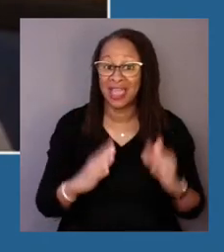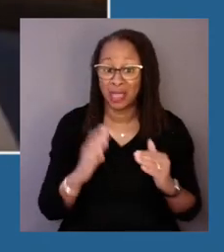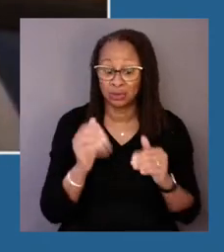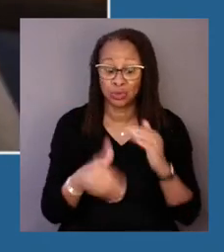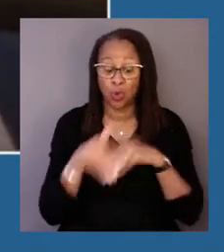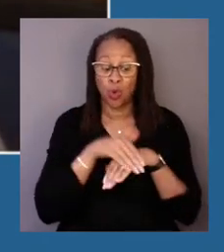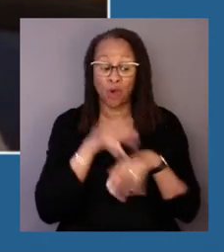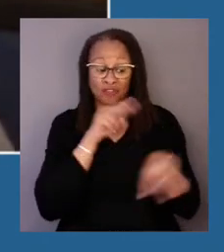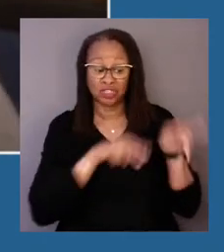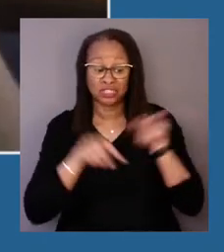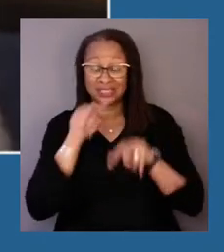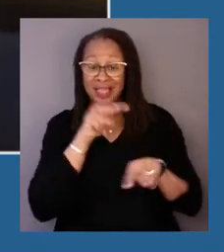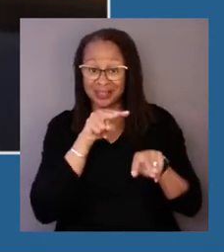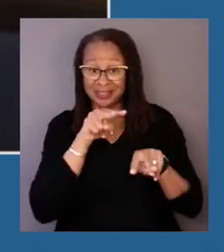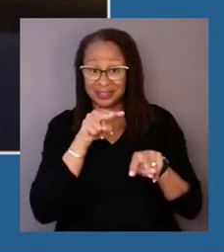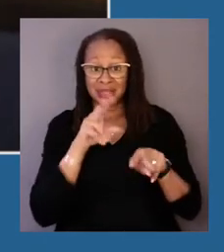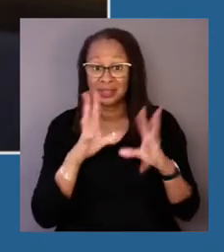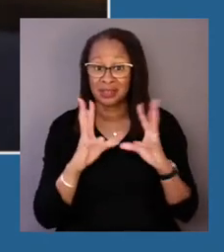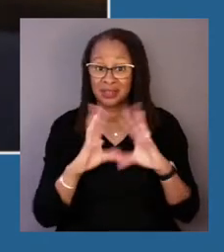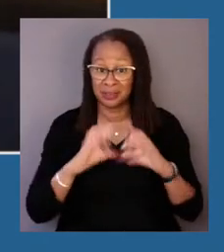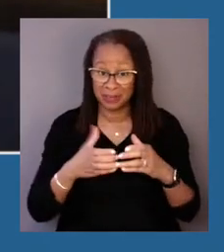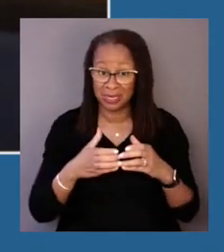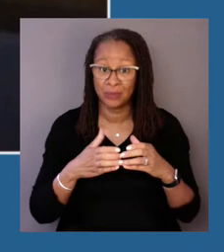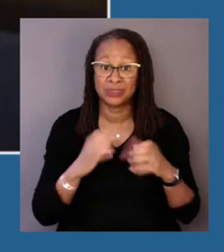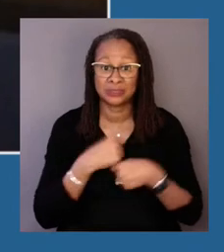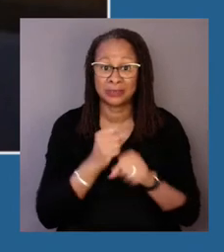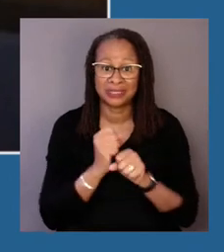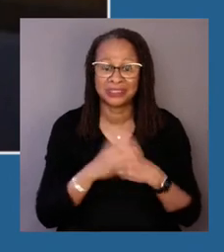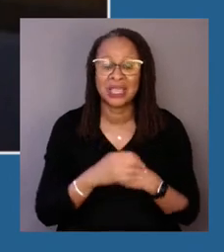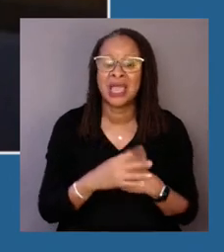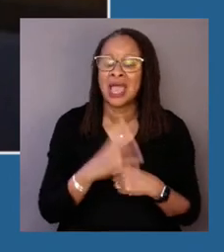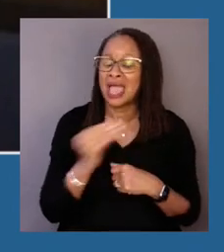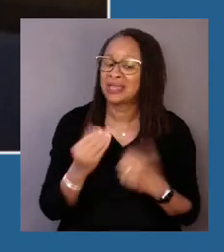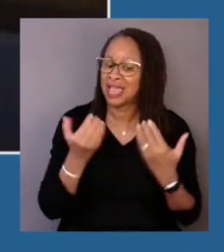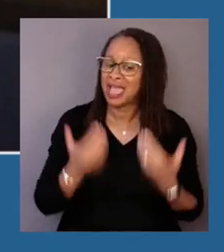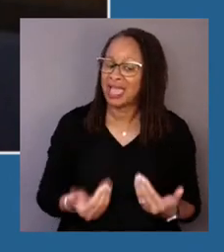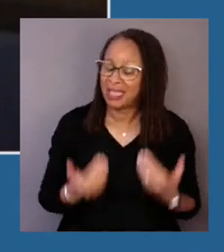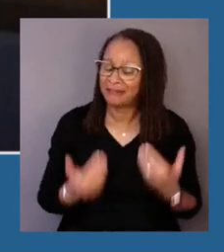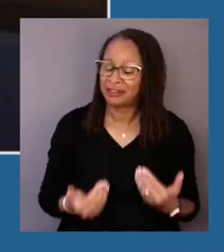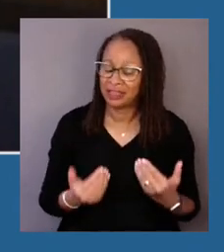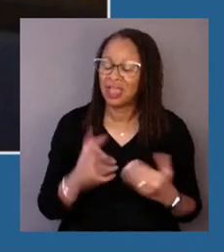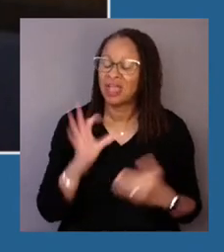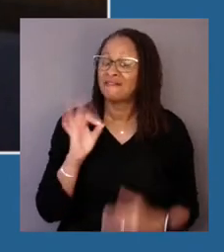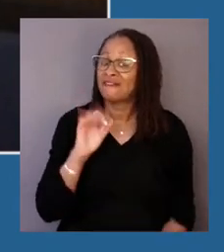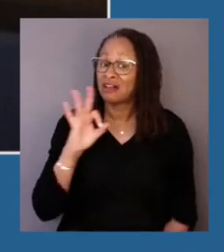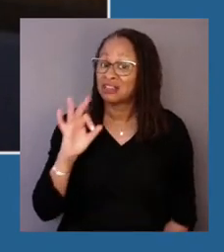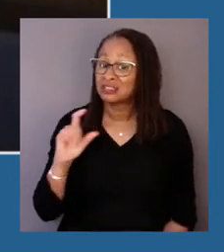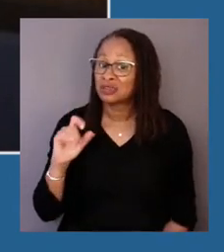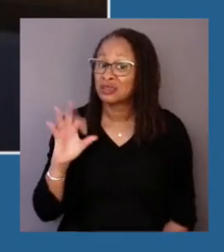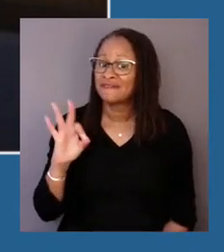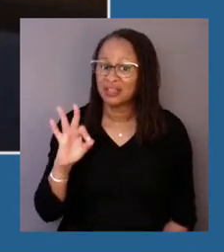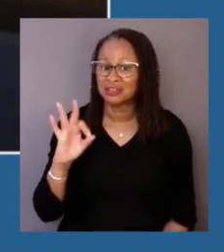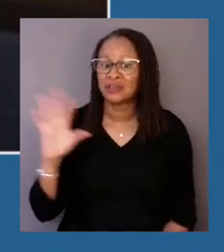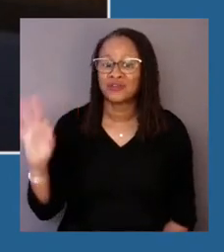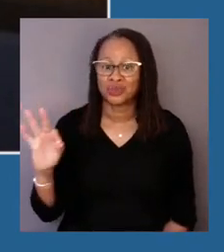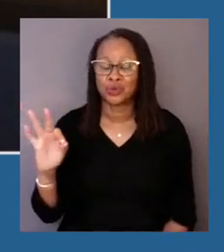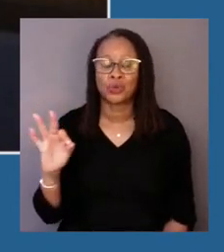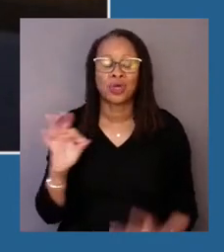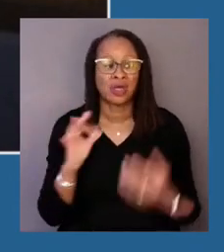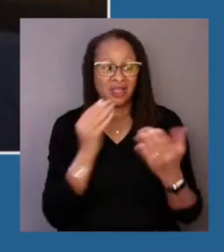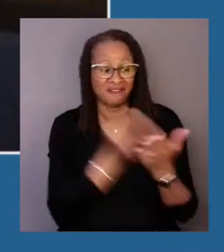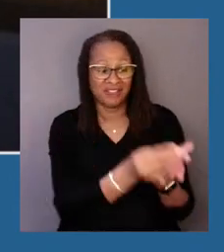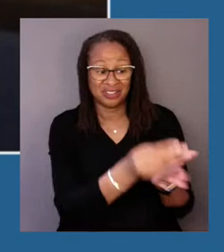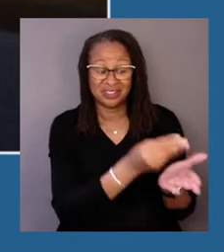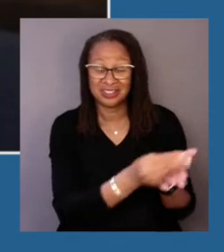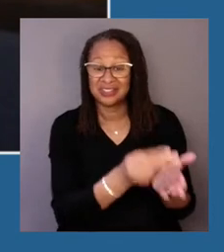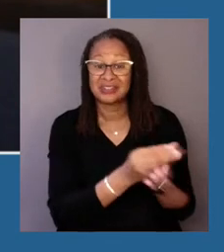but also from some of the heavily fossil fuel funded politicians that were you know, in that hearing as